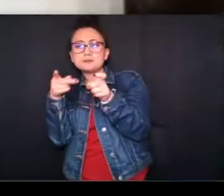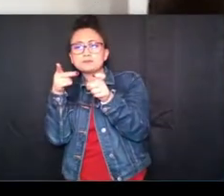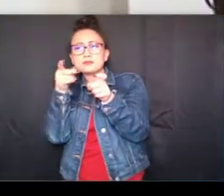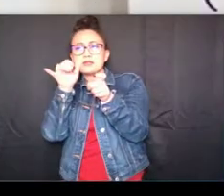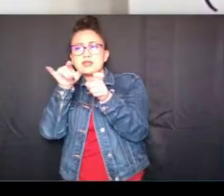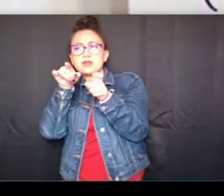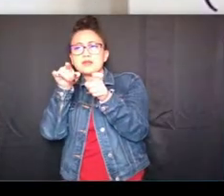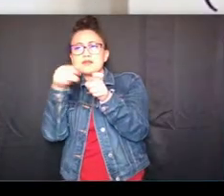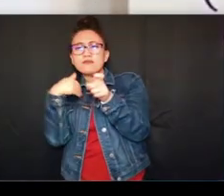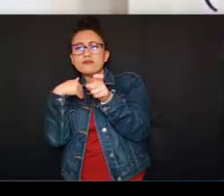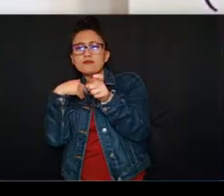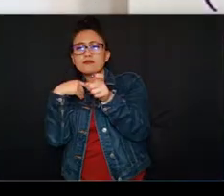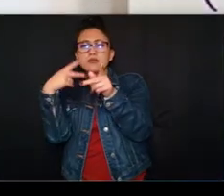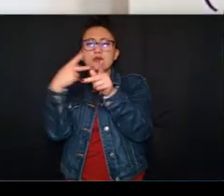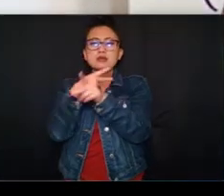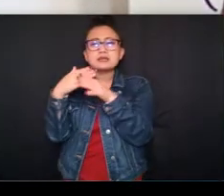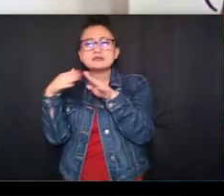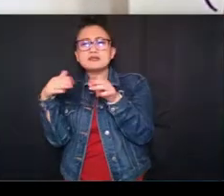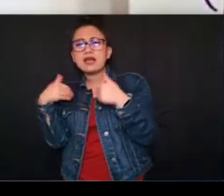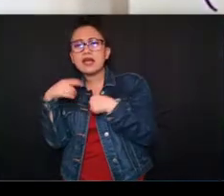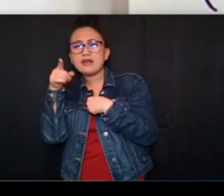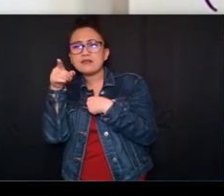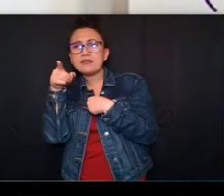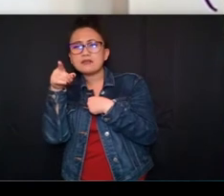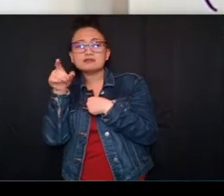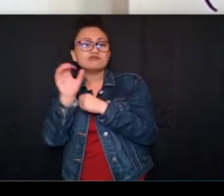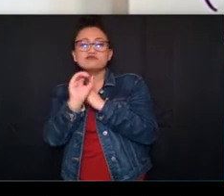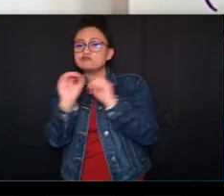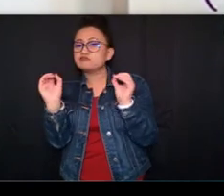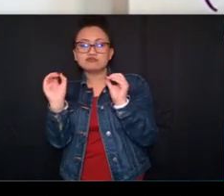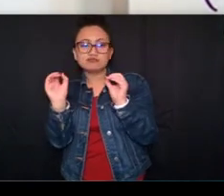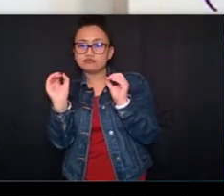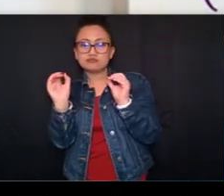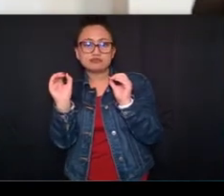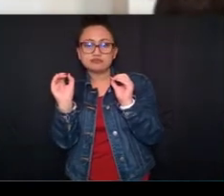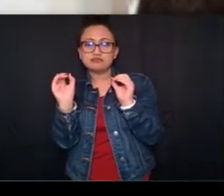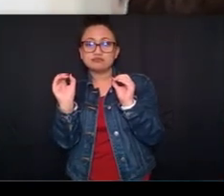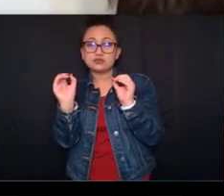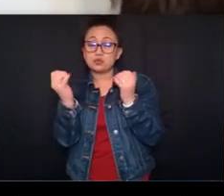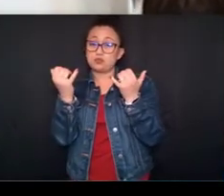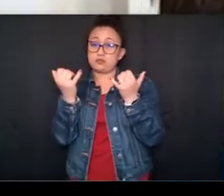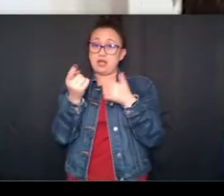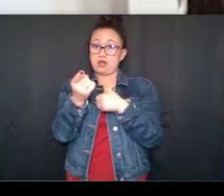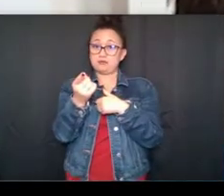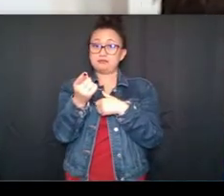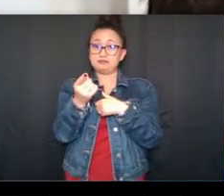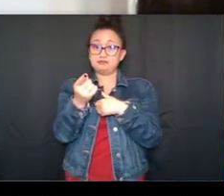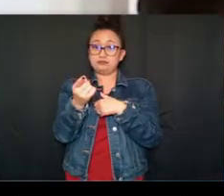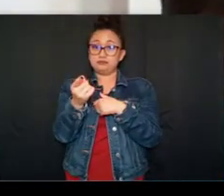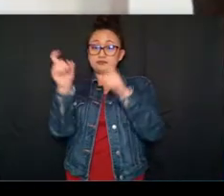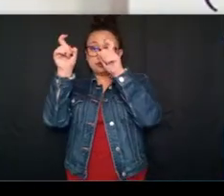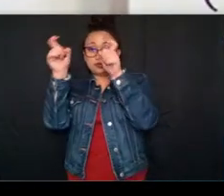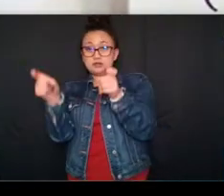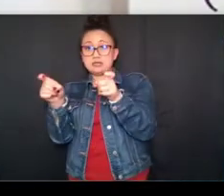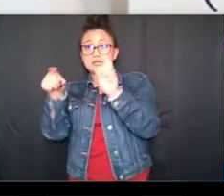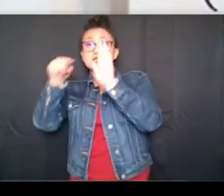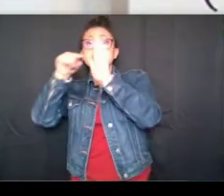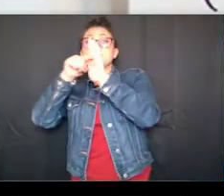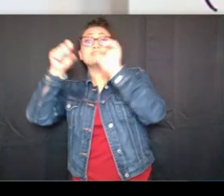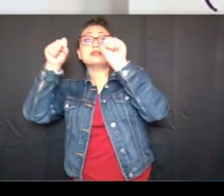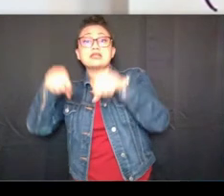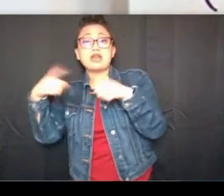multiplying or dividing inside of the parentheses first, and we don't see any. So in this case, we can do the subtraction first because it's inside